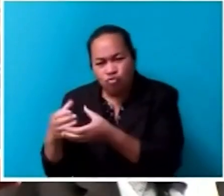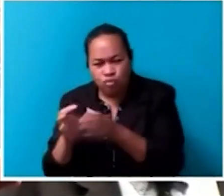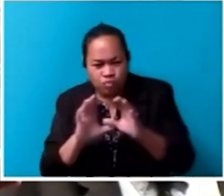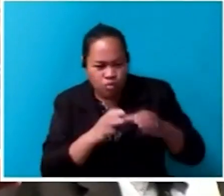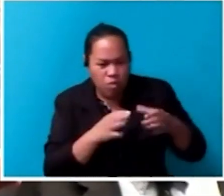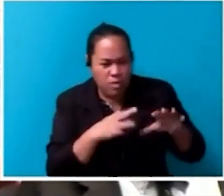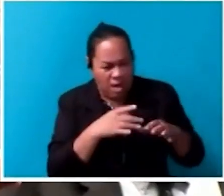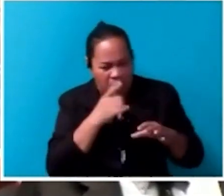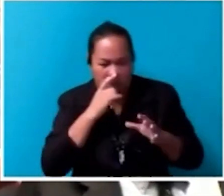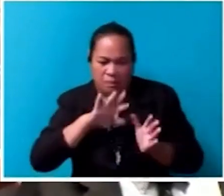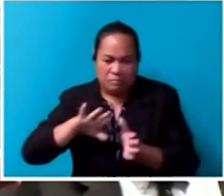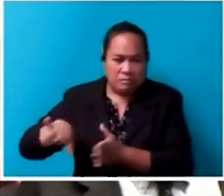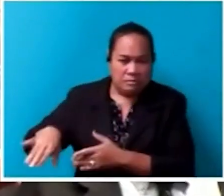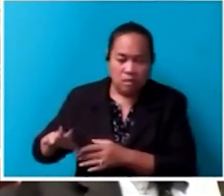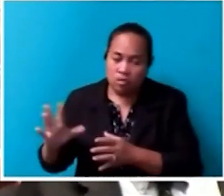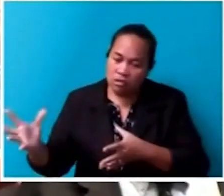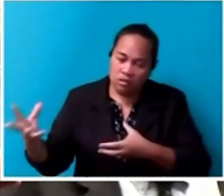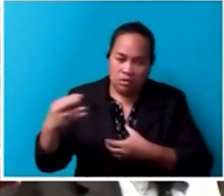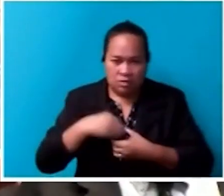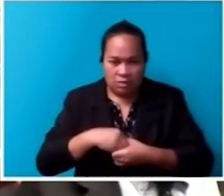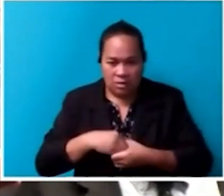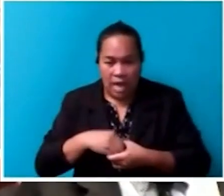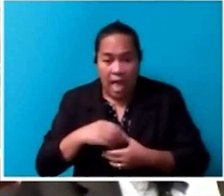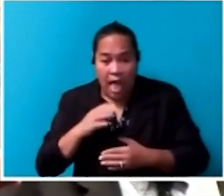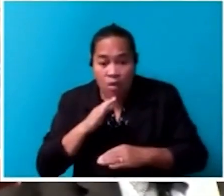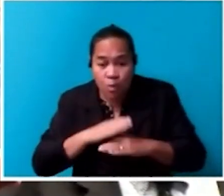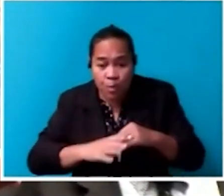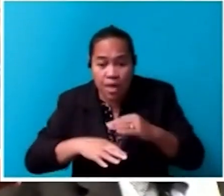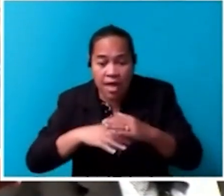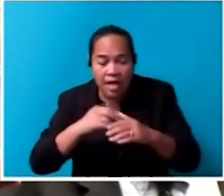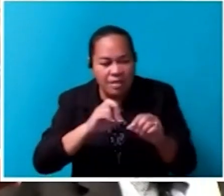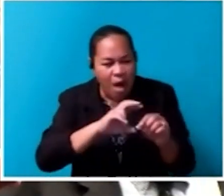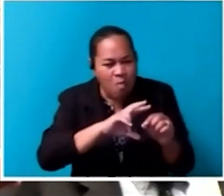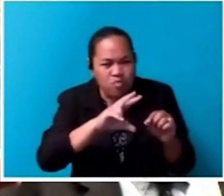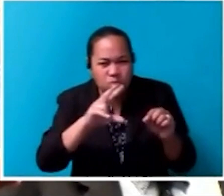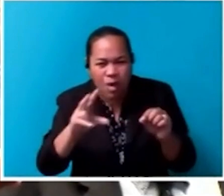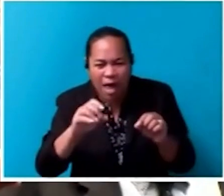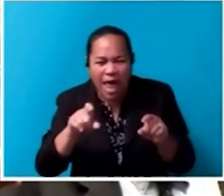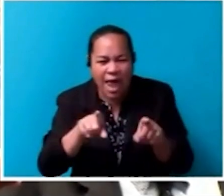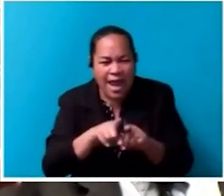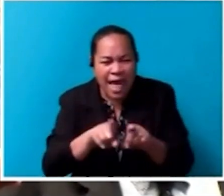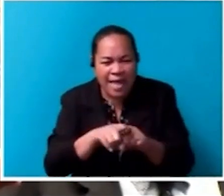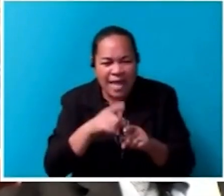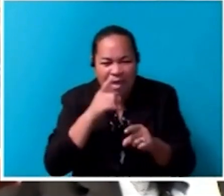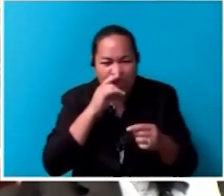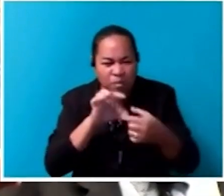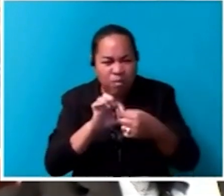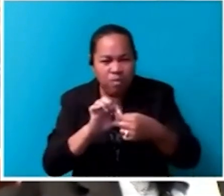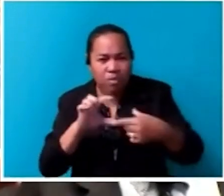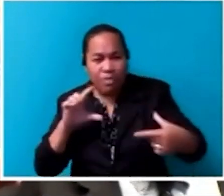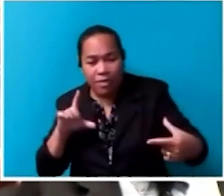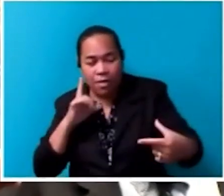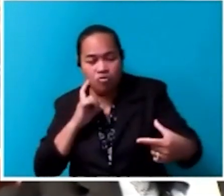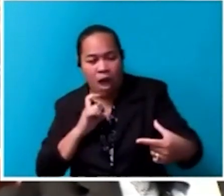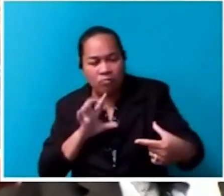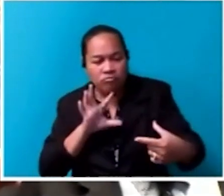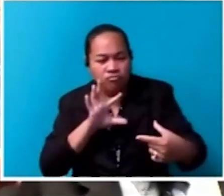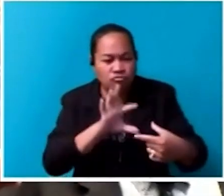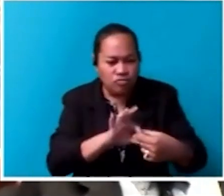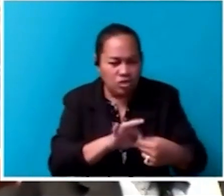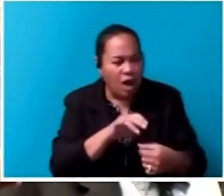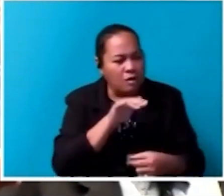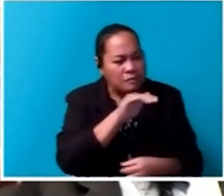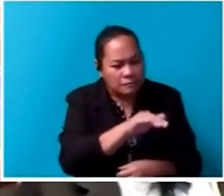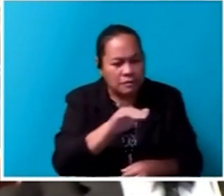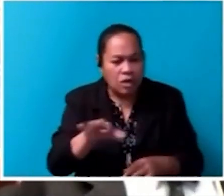and to rebuild the broken pathways for young people living on the fringes. This was not merely